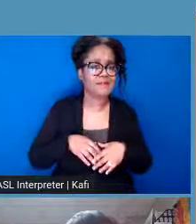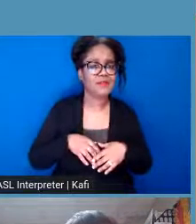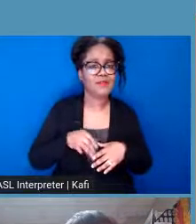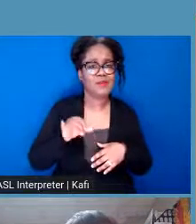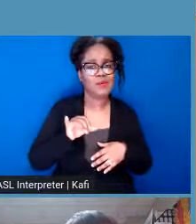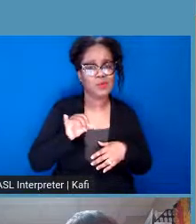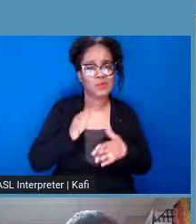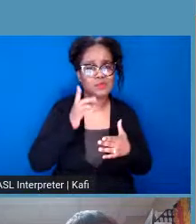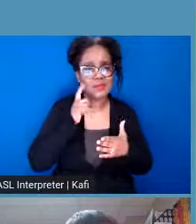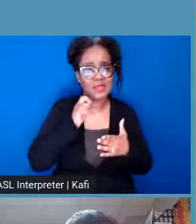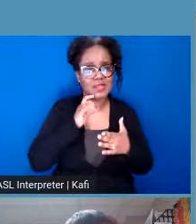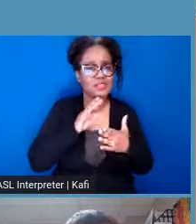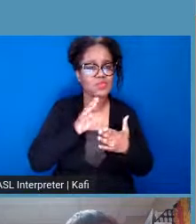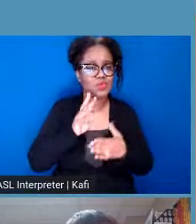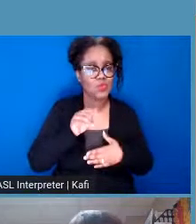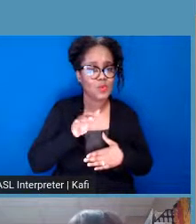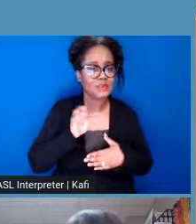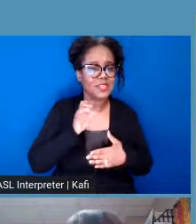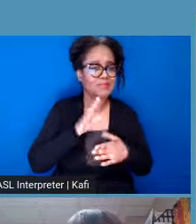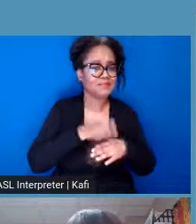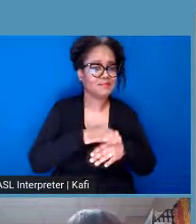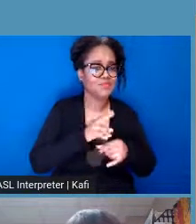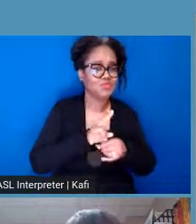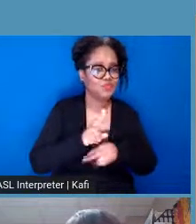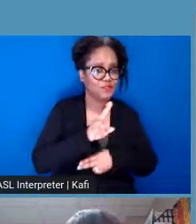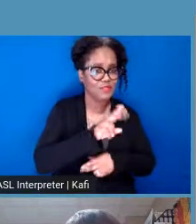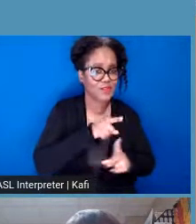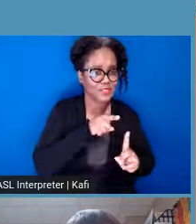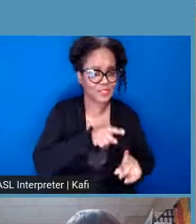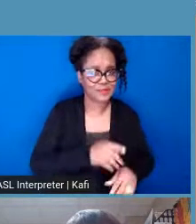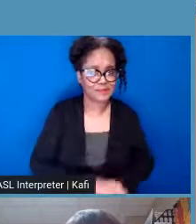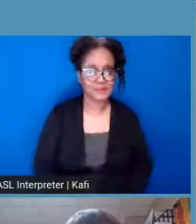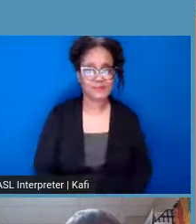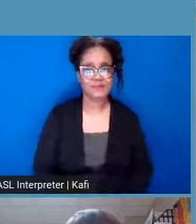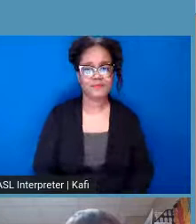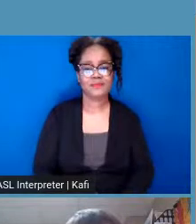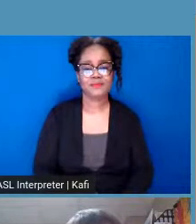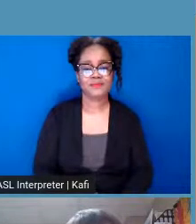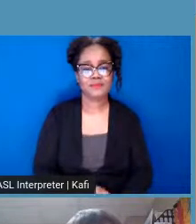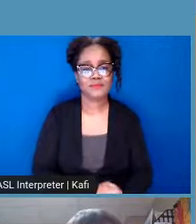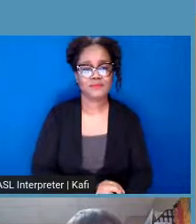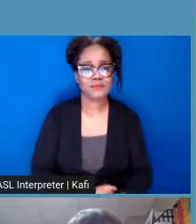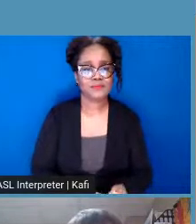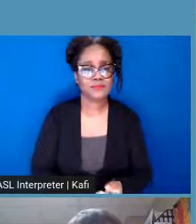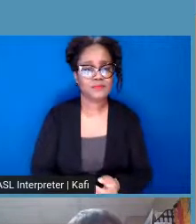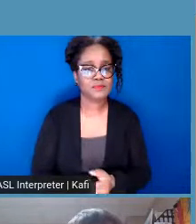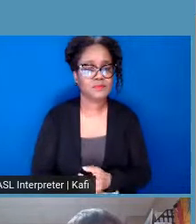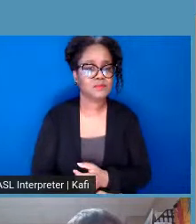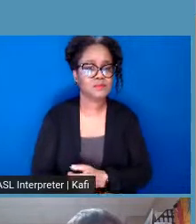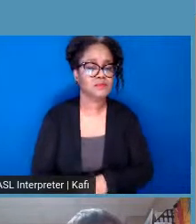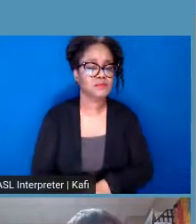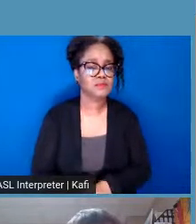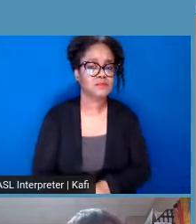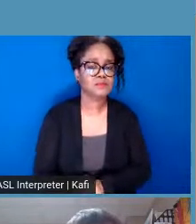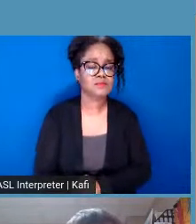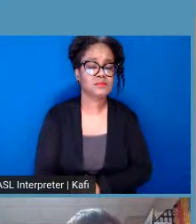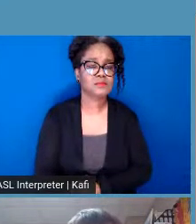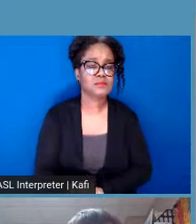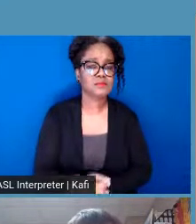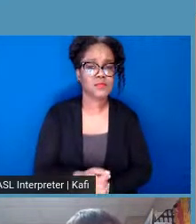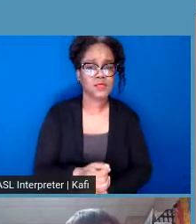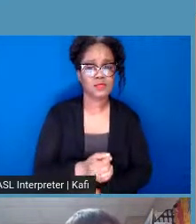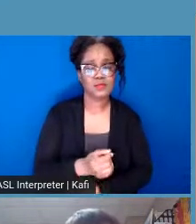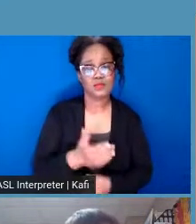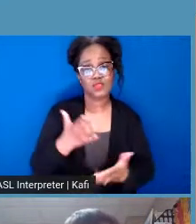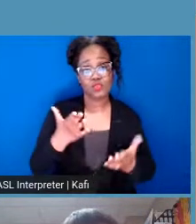Carolyne. So normally, and certainly pre-pandemic, the museum is a whir of activity with 12